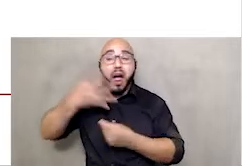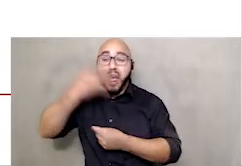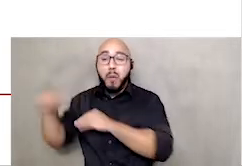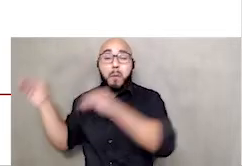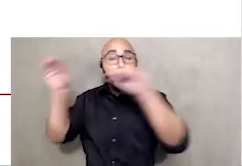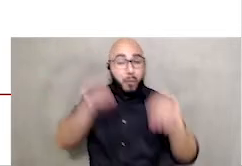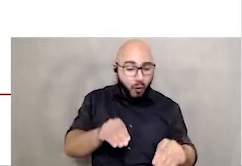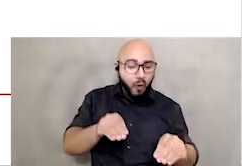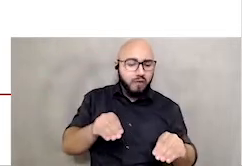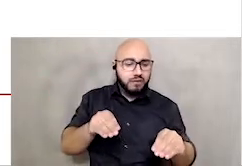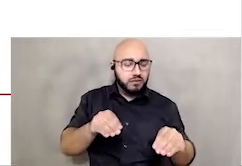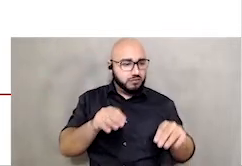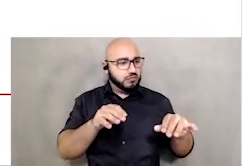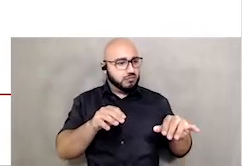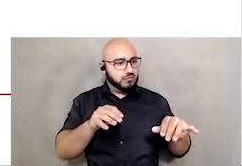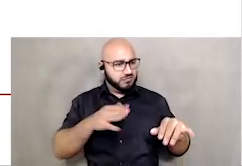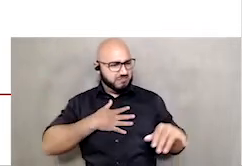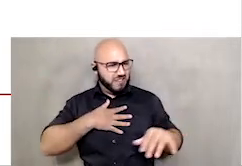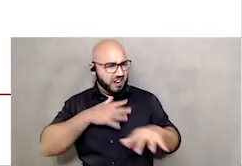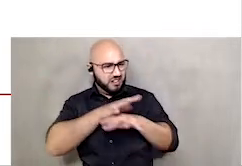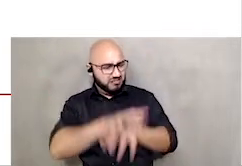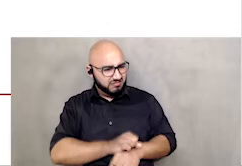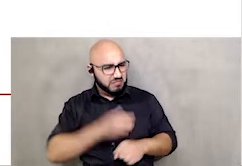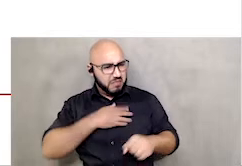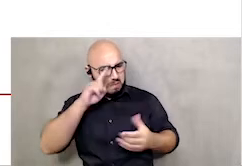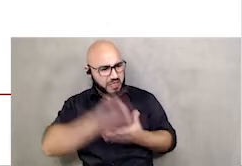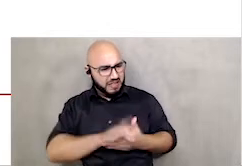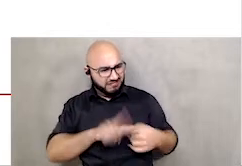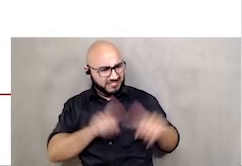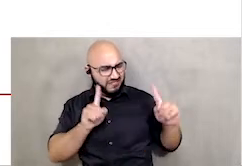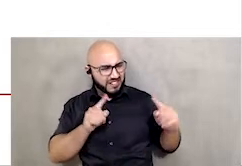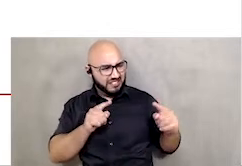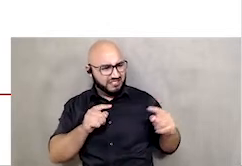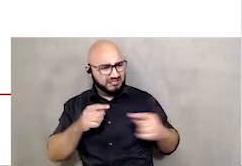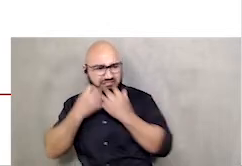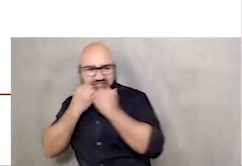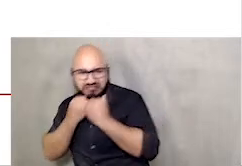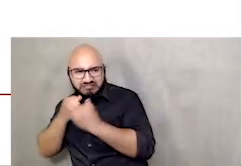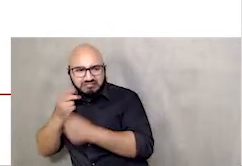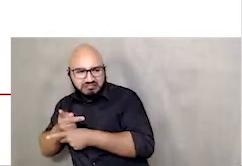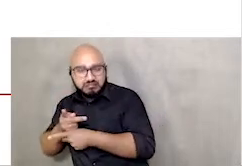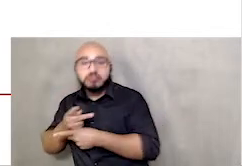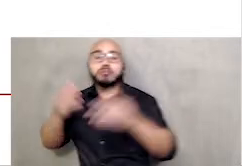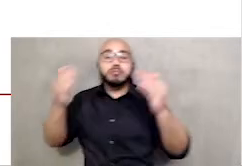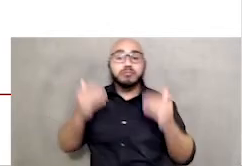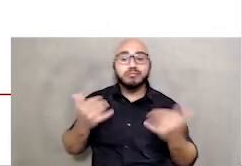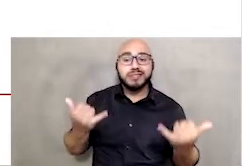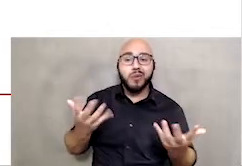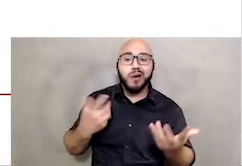Next, I want to talk about gender and identity. In culture, gender plays a huge